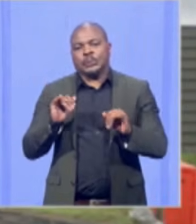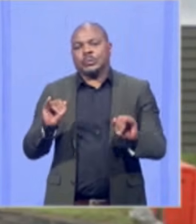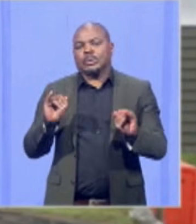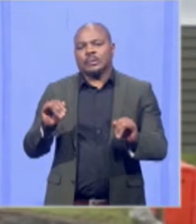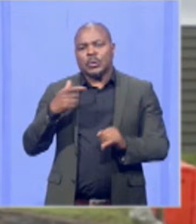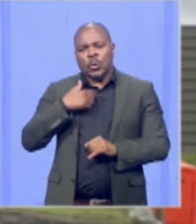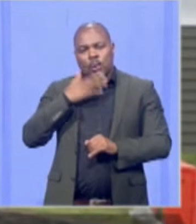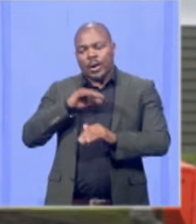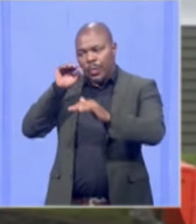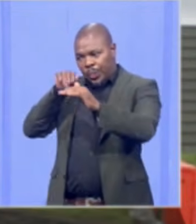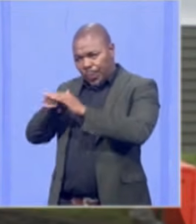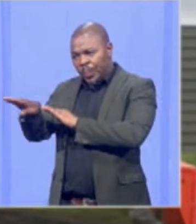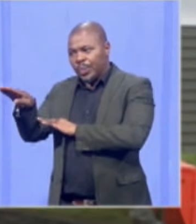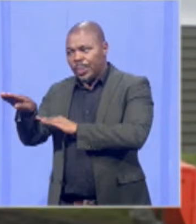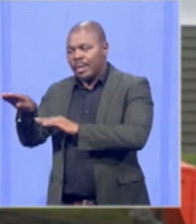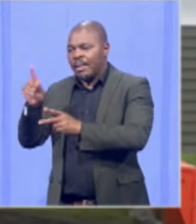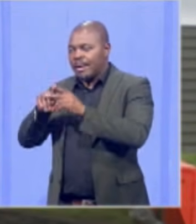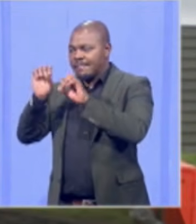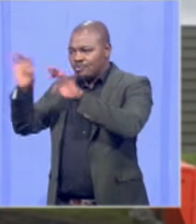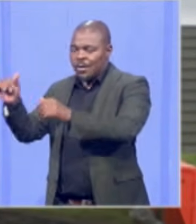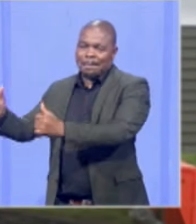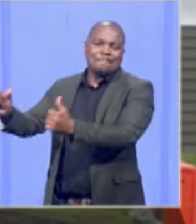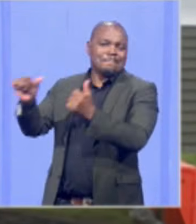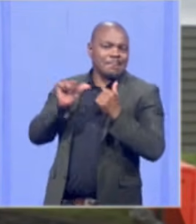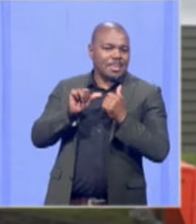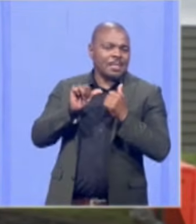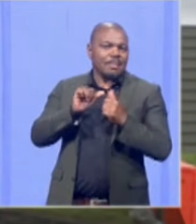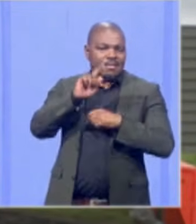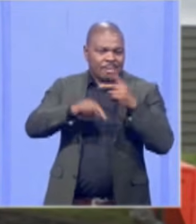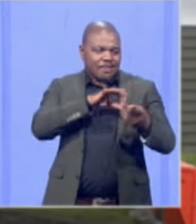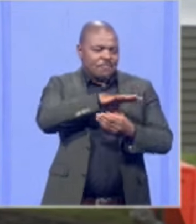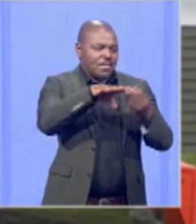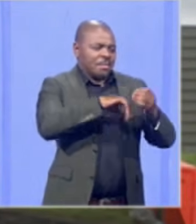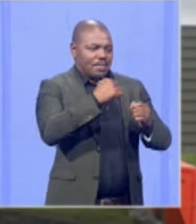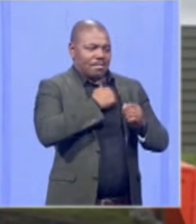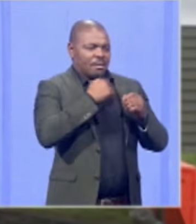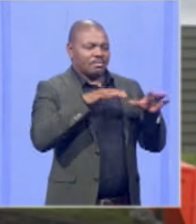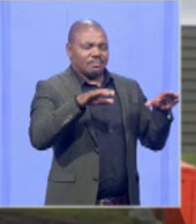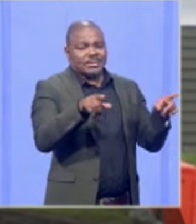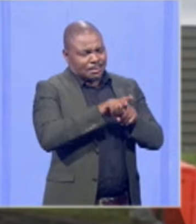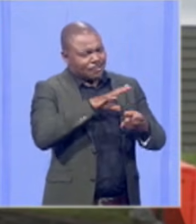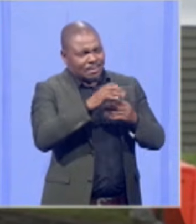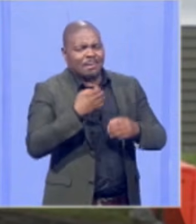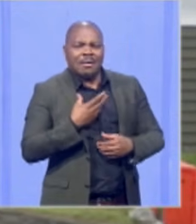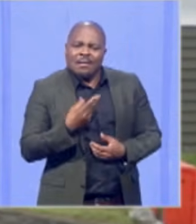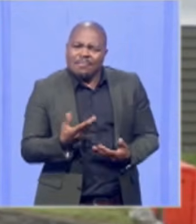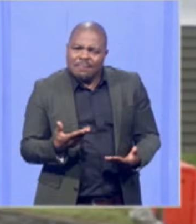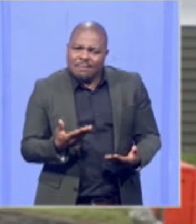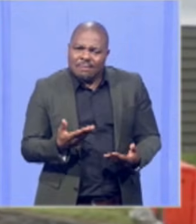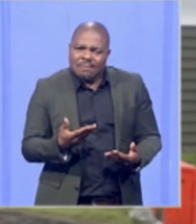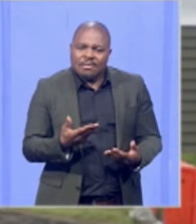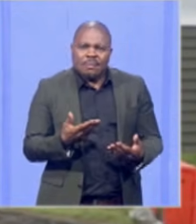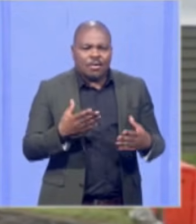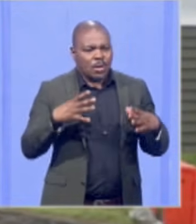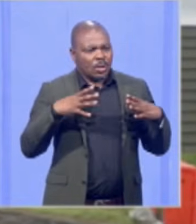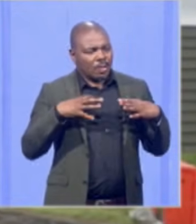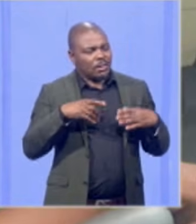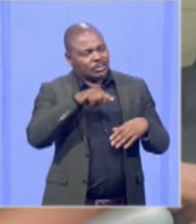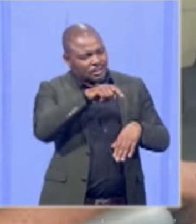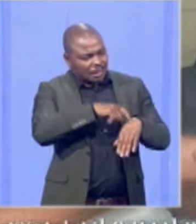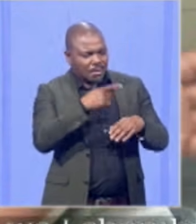want to cross over and come back, and we want to be with our families, our family people as well. We want to be with our families in this festive